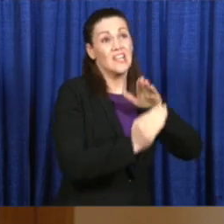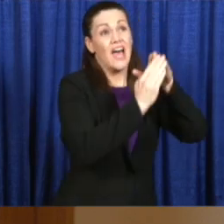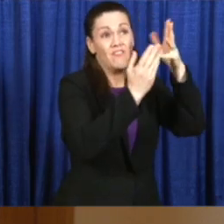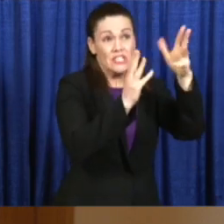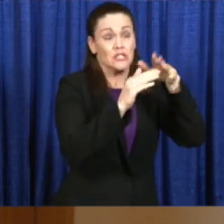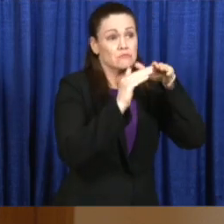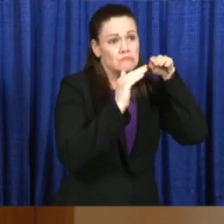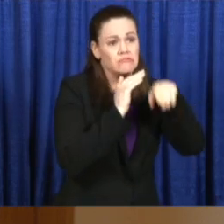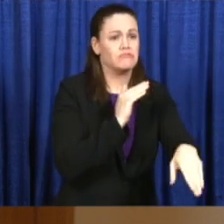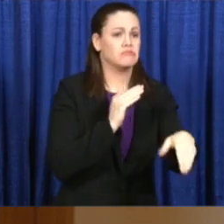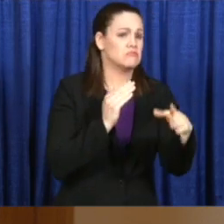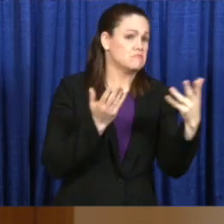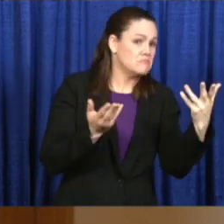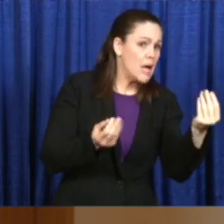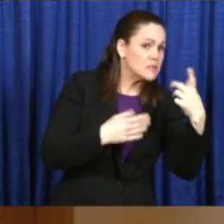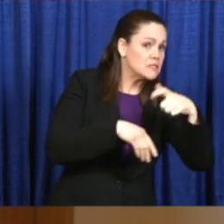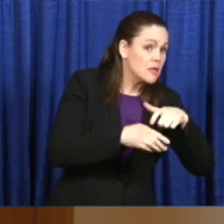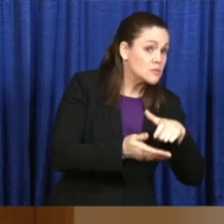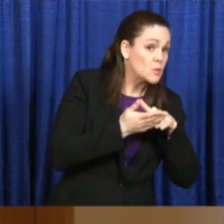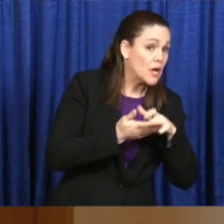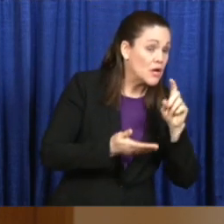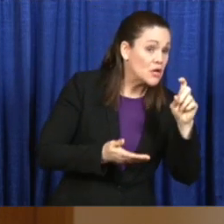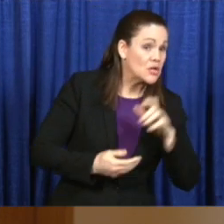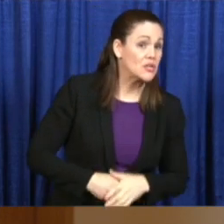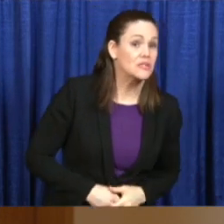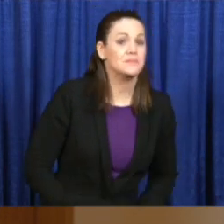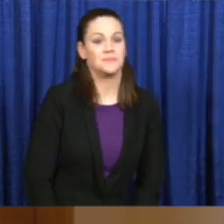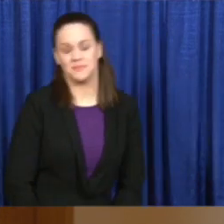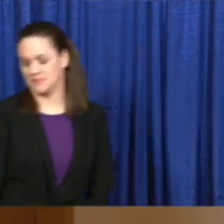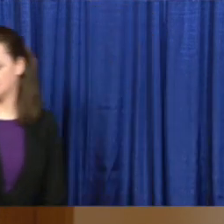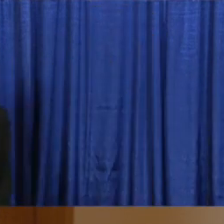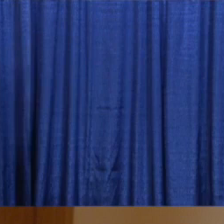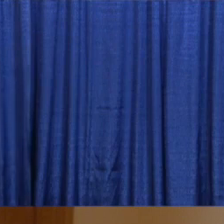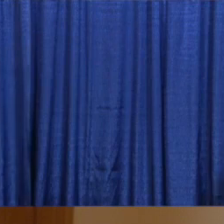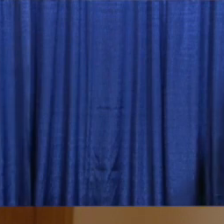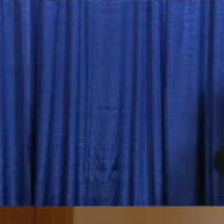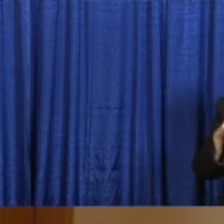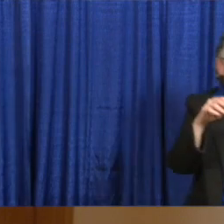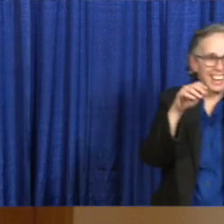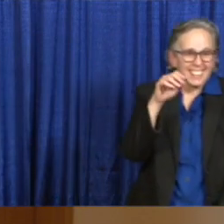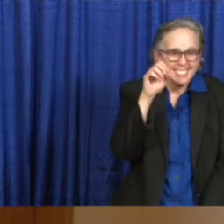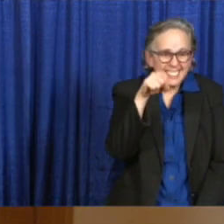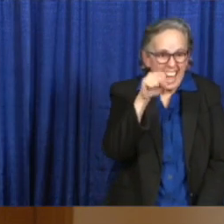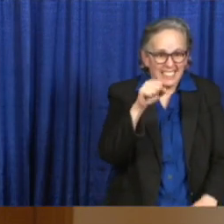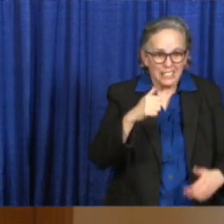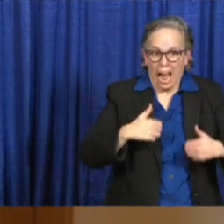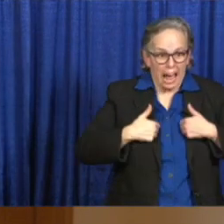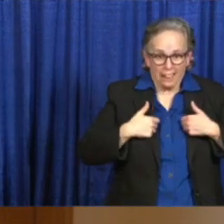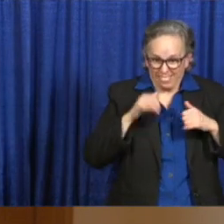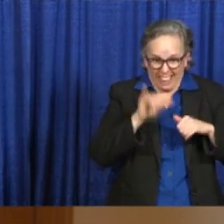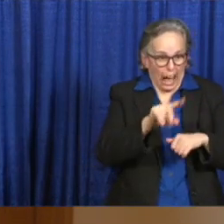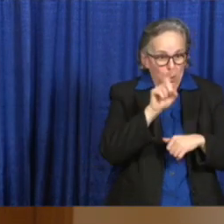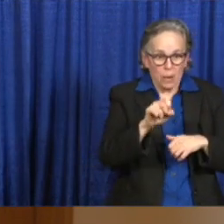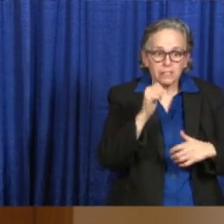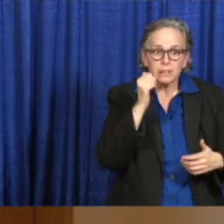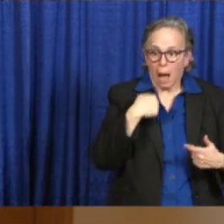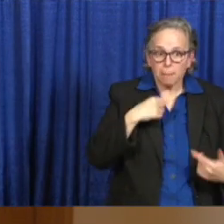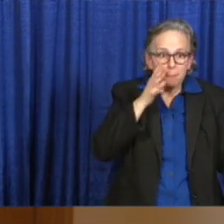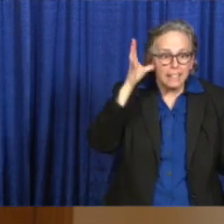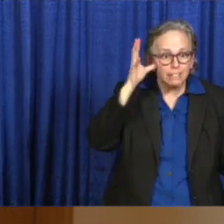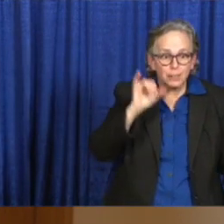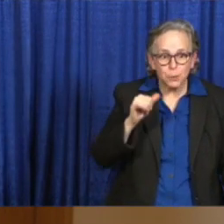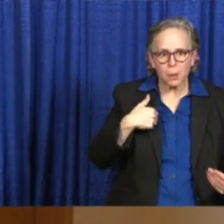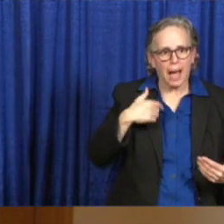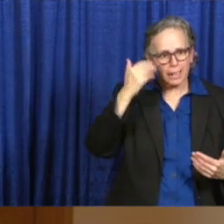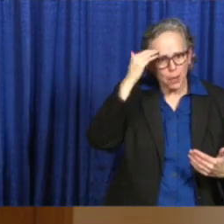you. Yeah, this is something I live with, this question, so I relate to parents. Not that my kids are small enough to be at home,